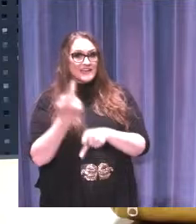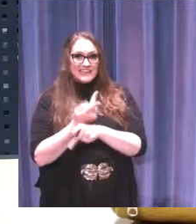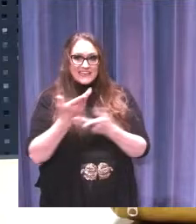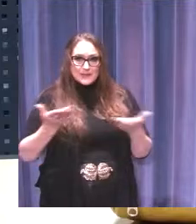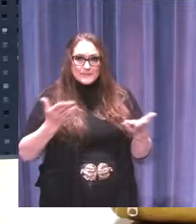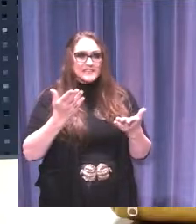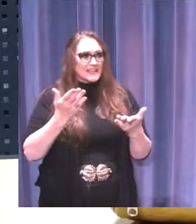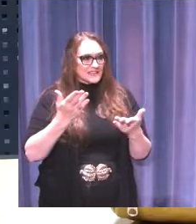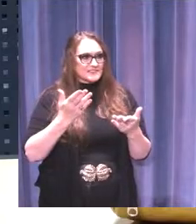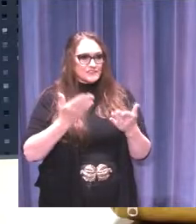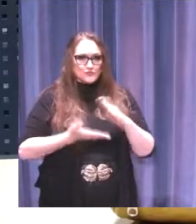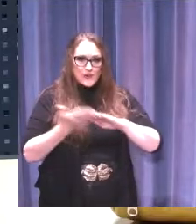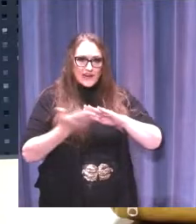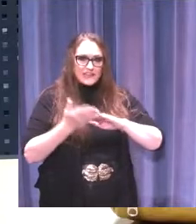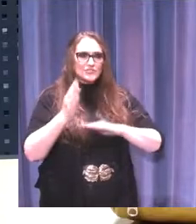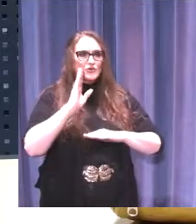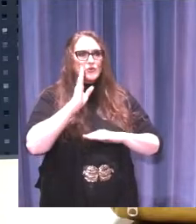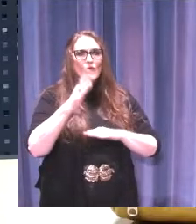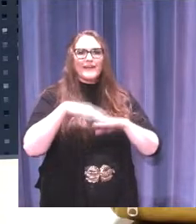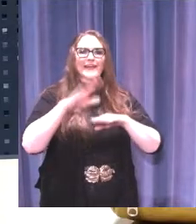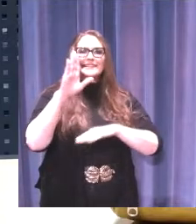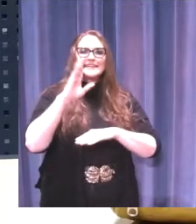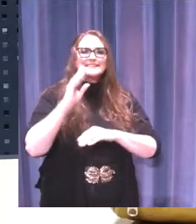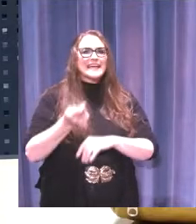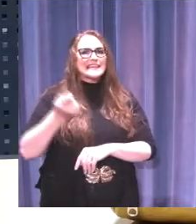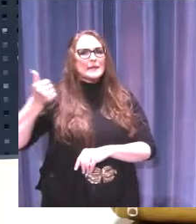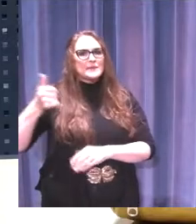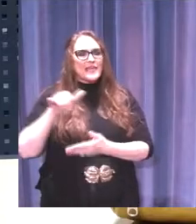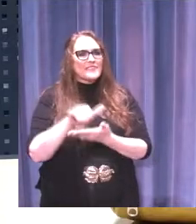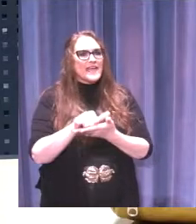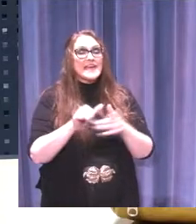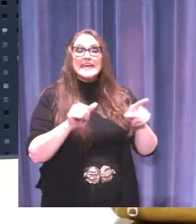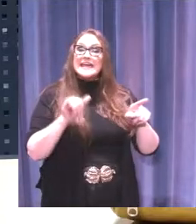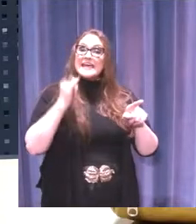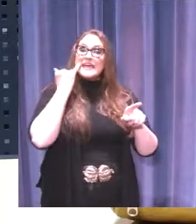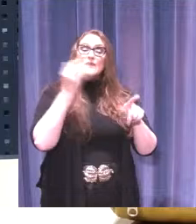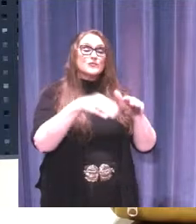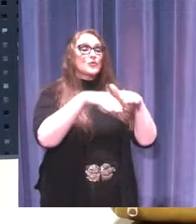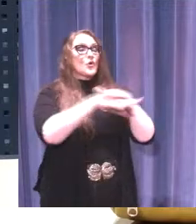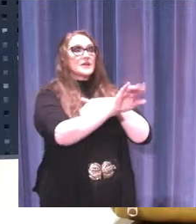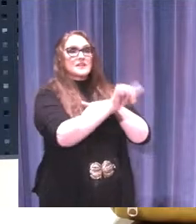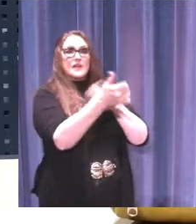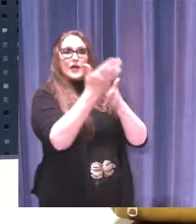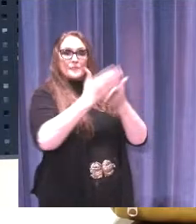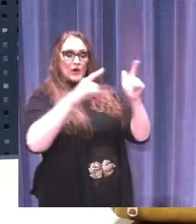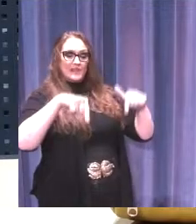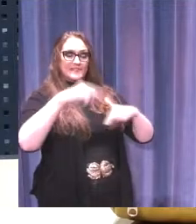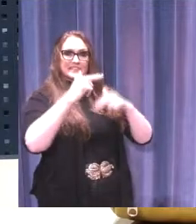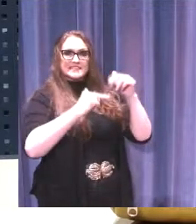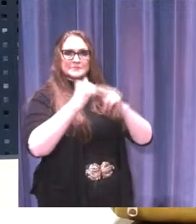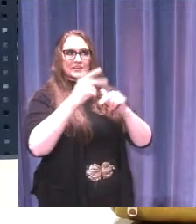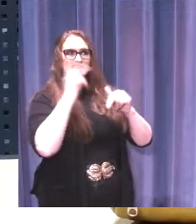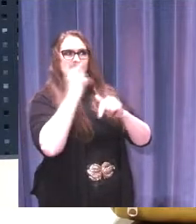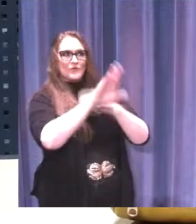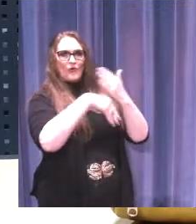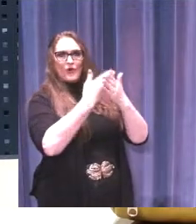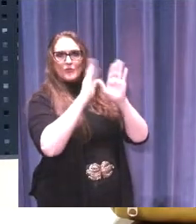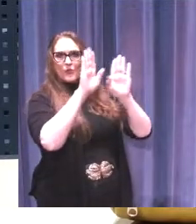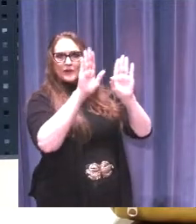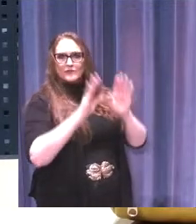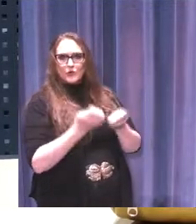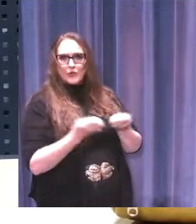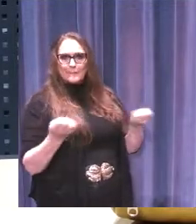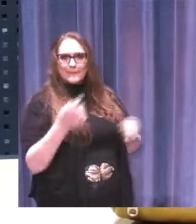running so that you're going to at least eliminate that. If you go into the other part of this building and see all that wonderful